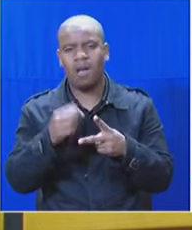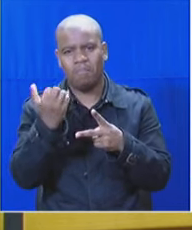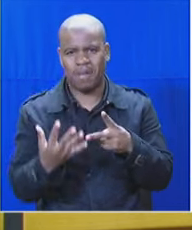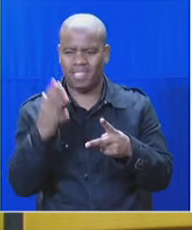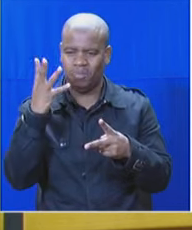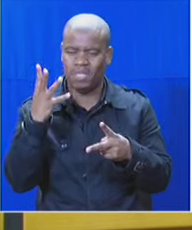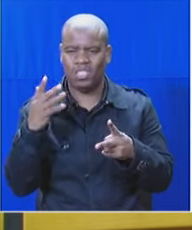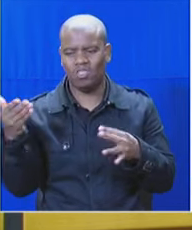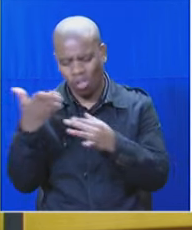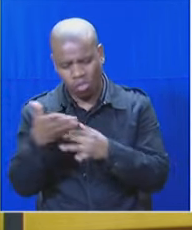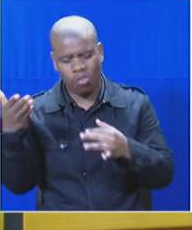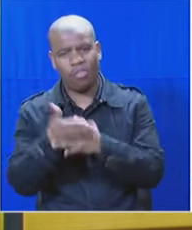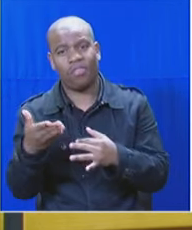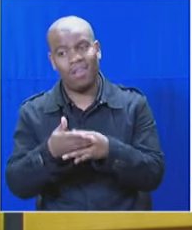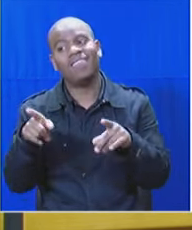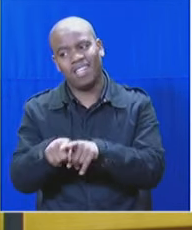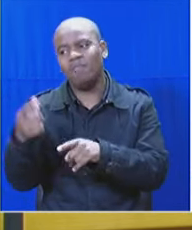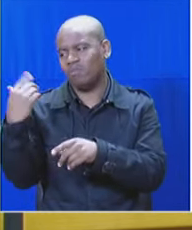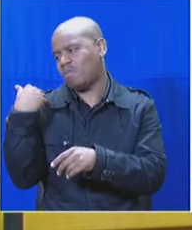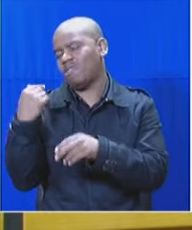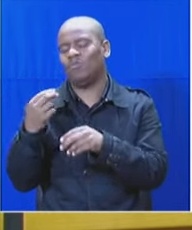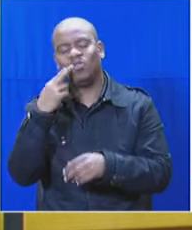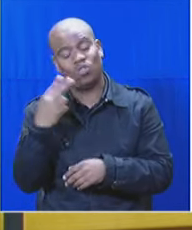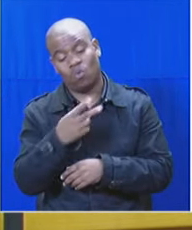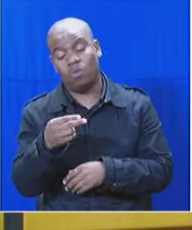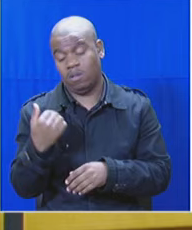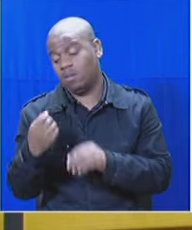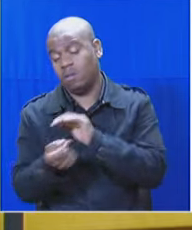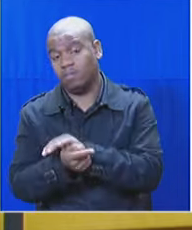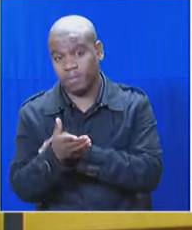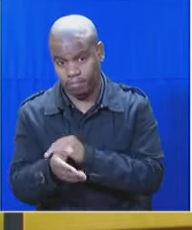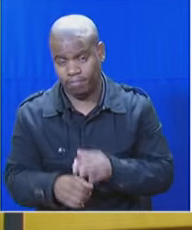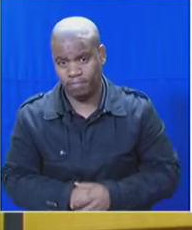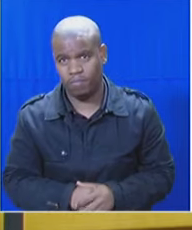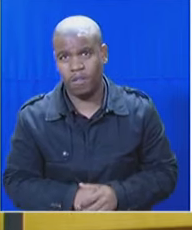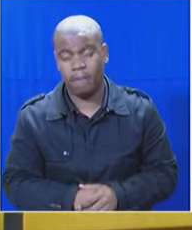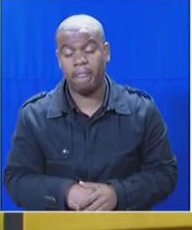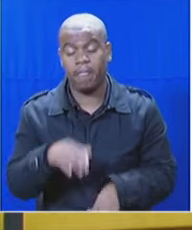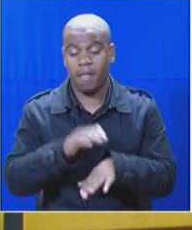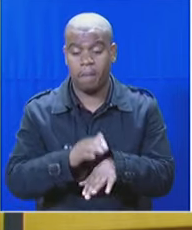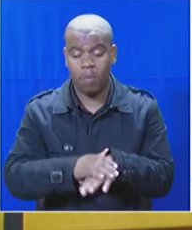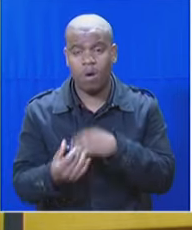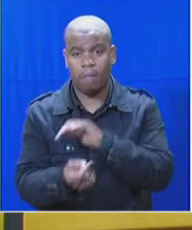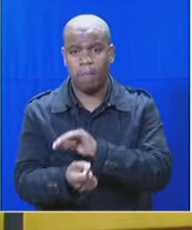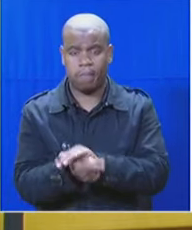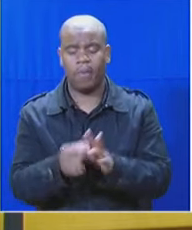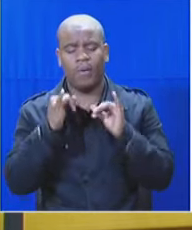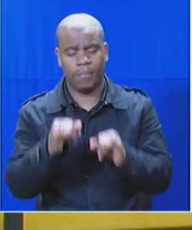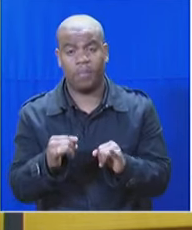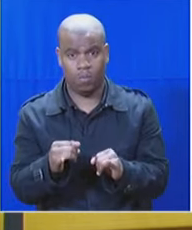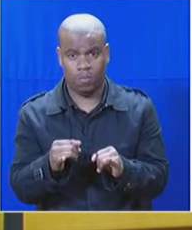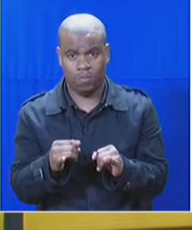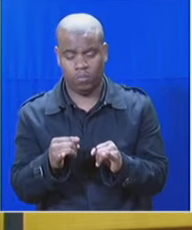have seen some few seconds ago now. And despite the fact that these came by as a consequence of the popular will or